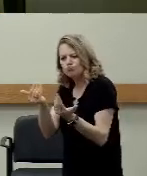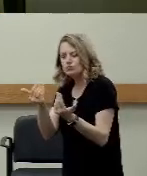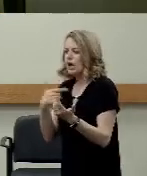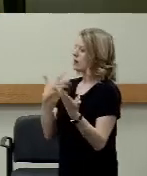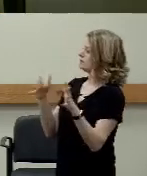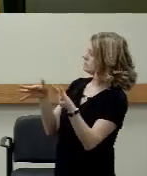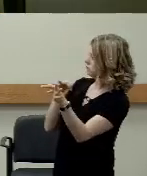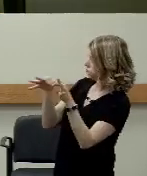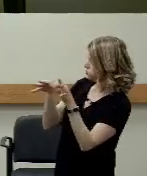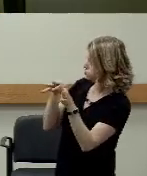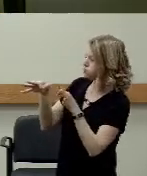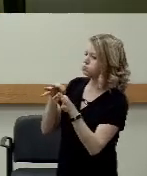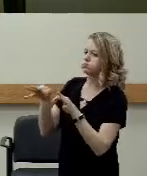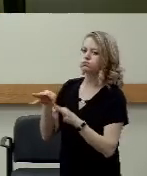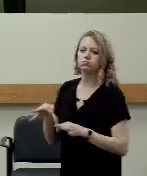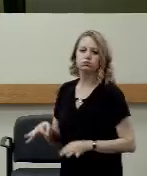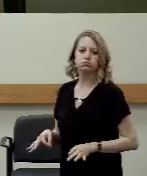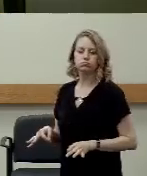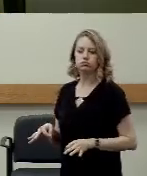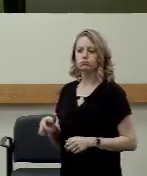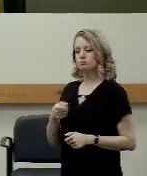They're very